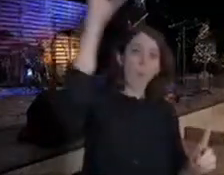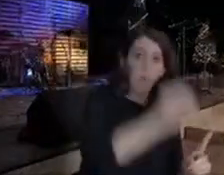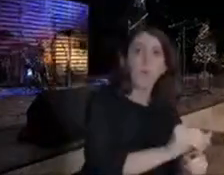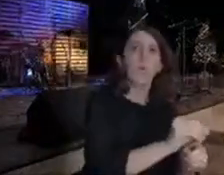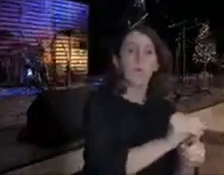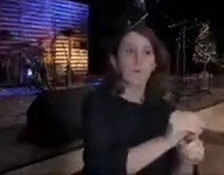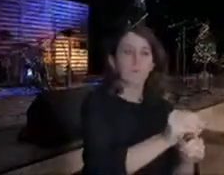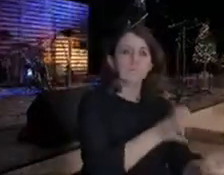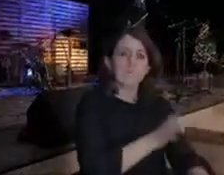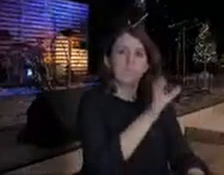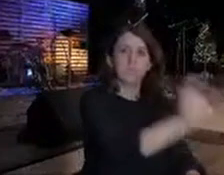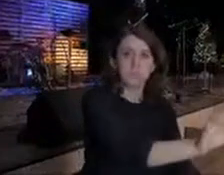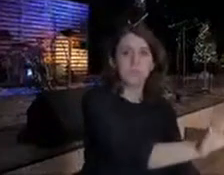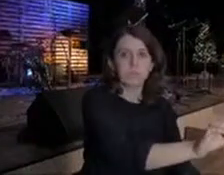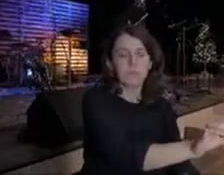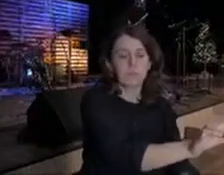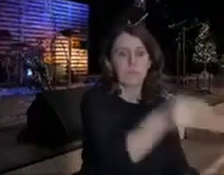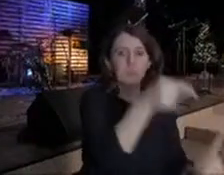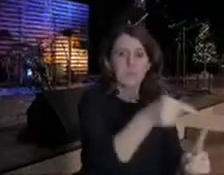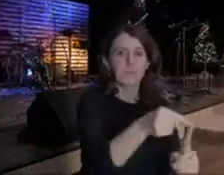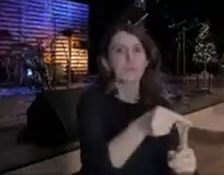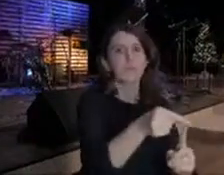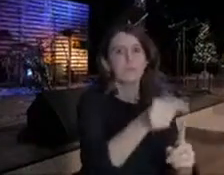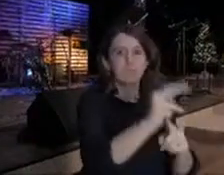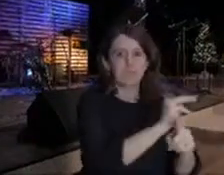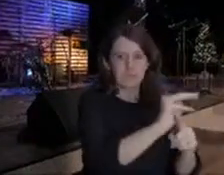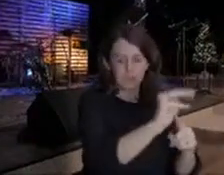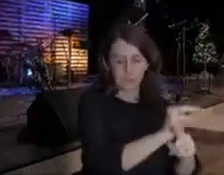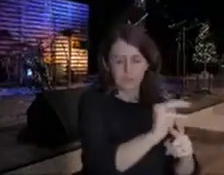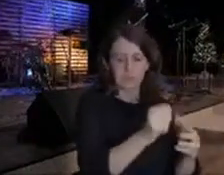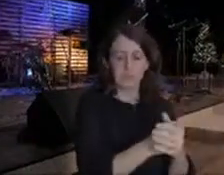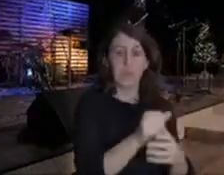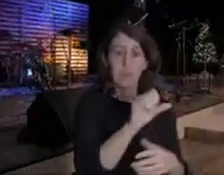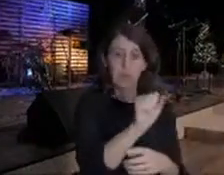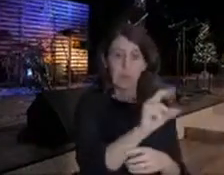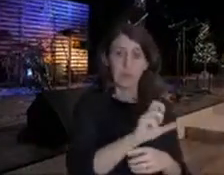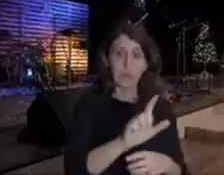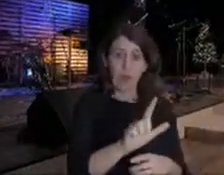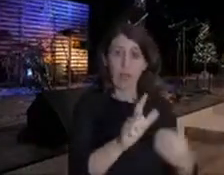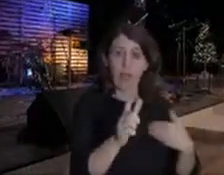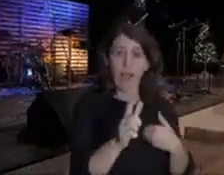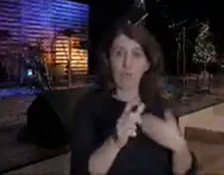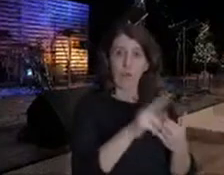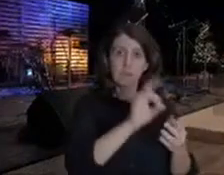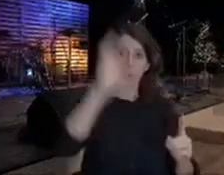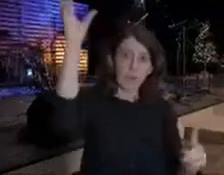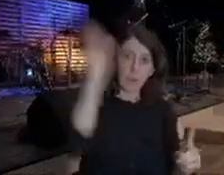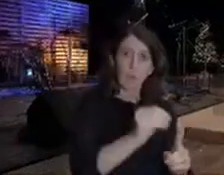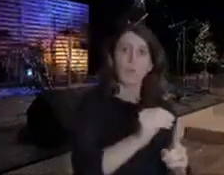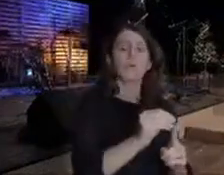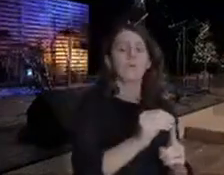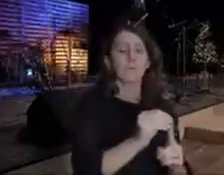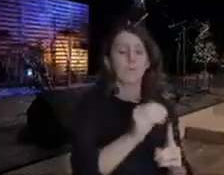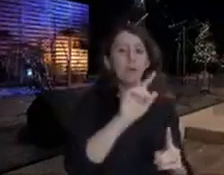function in specific ministries. We know that the Holy Spirit was on Saul. Right, because in 1 Samuel